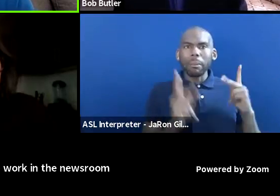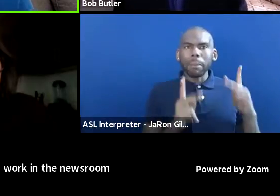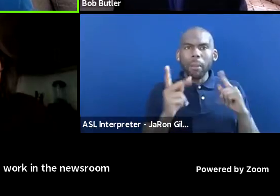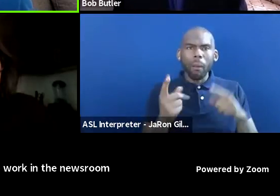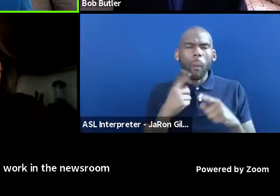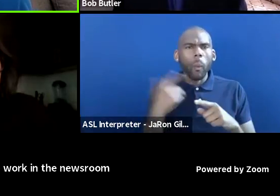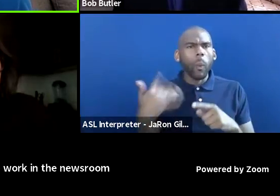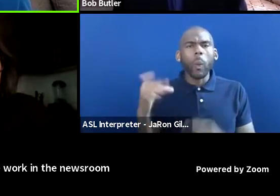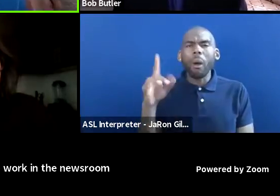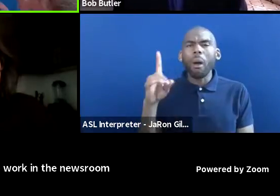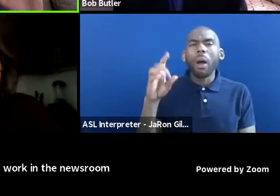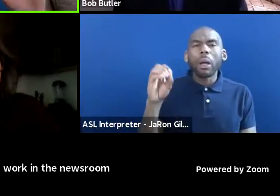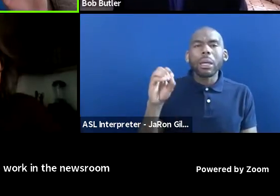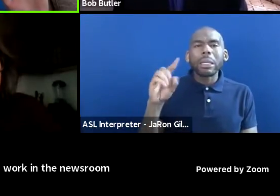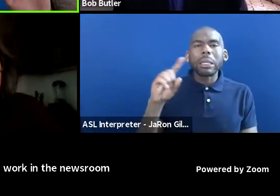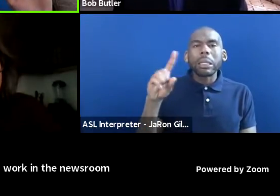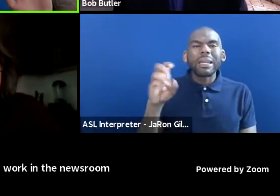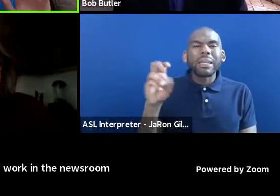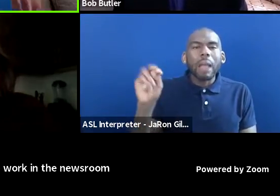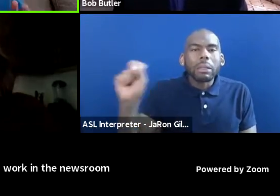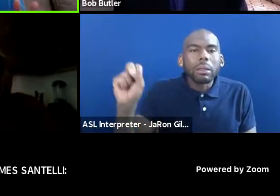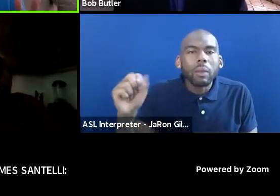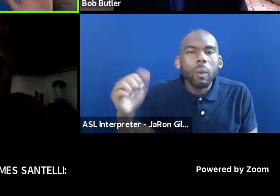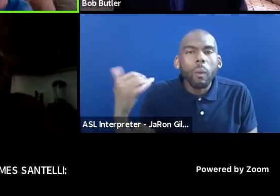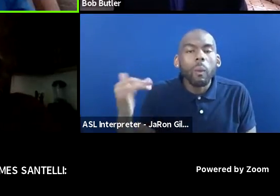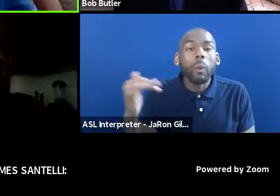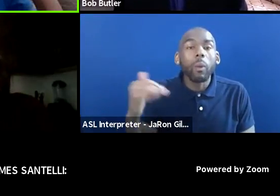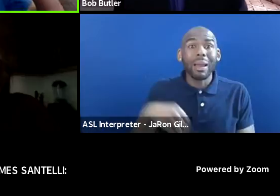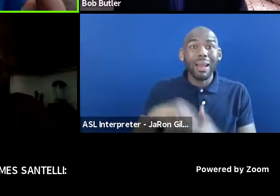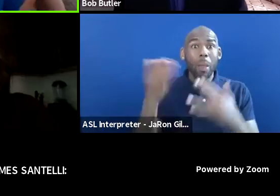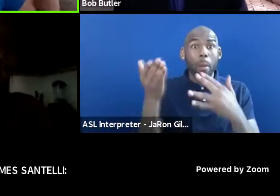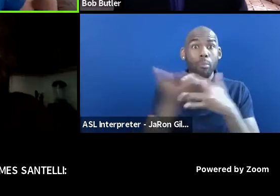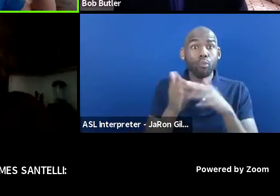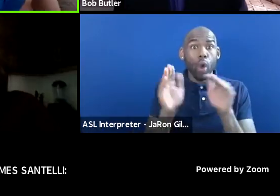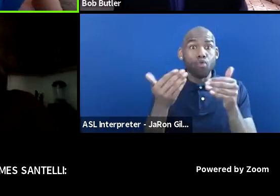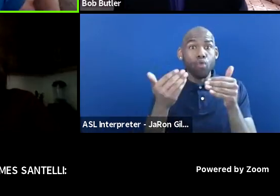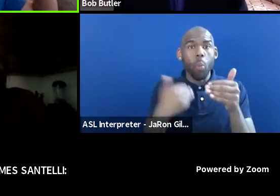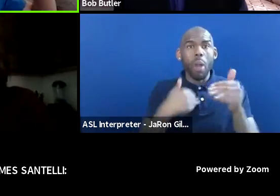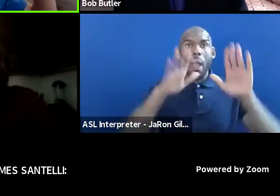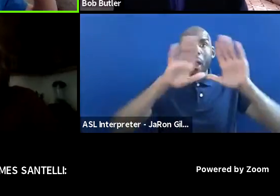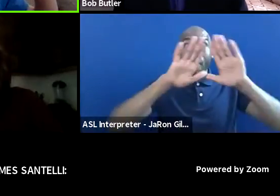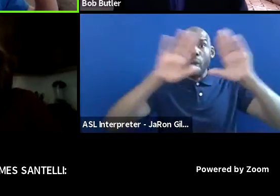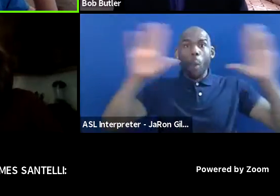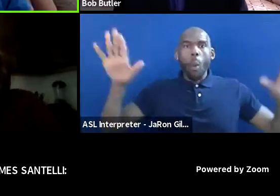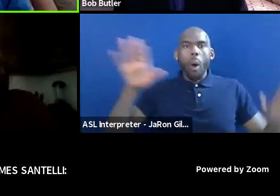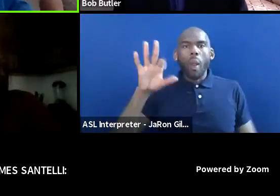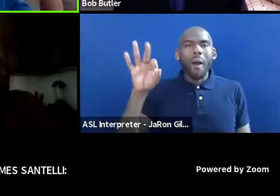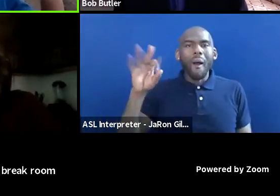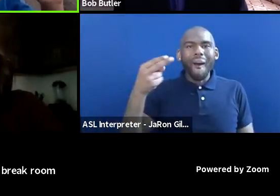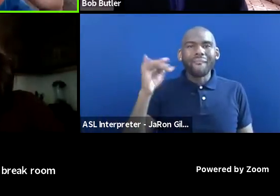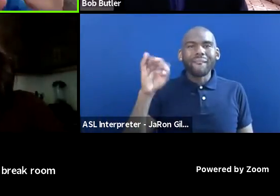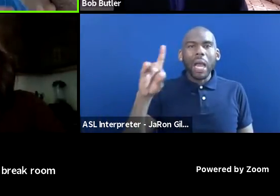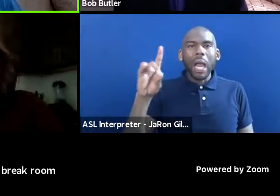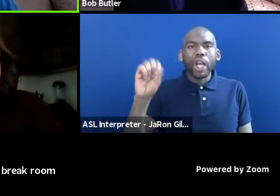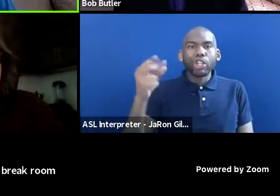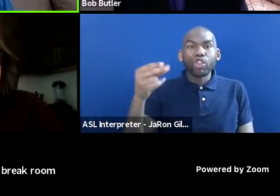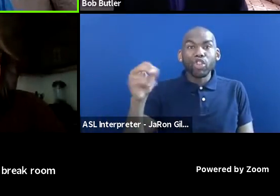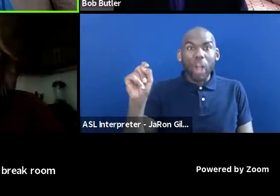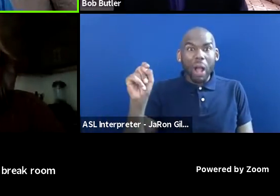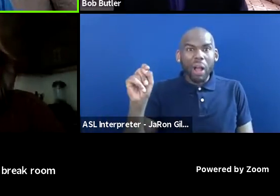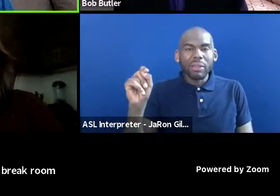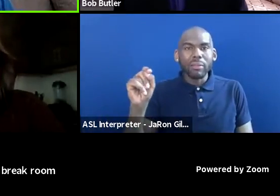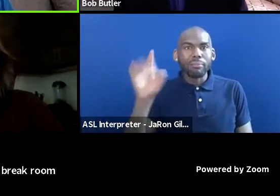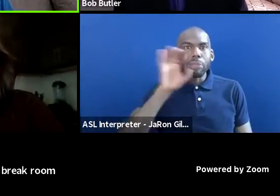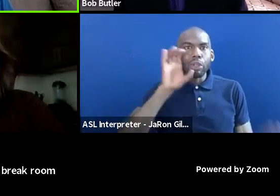have, in our break room at KDKA, we kind of have a wall of headshots of faces of everybody that works in